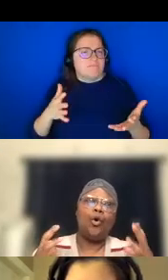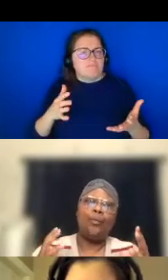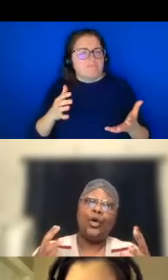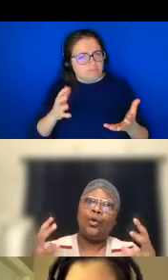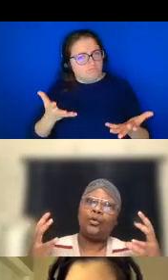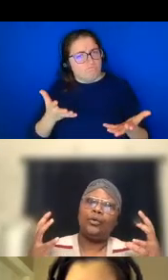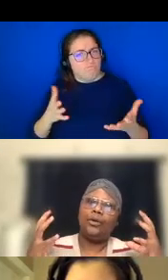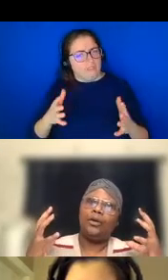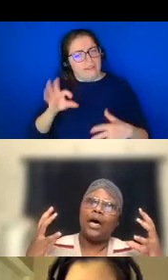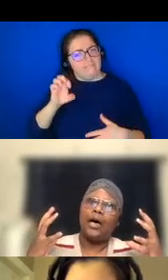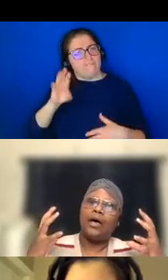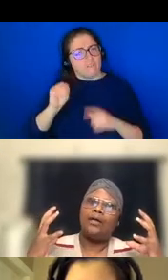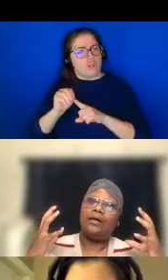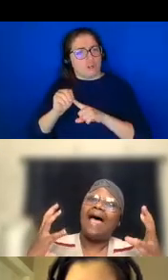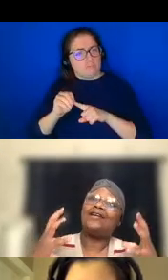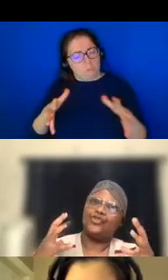Normal,